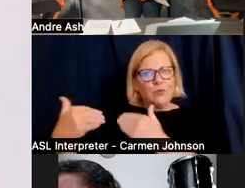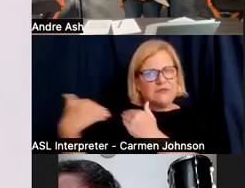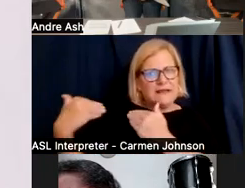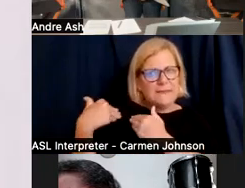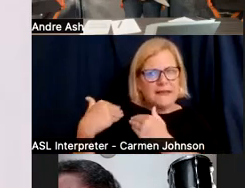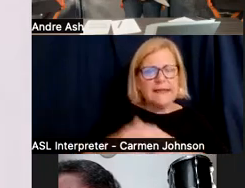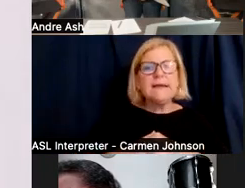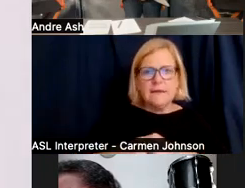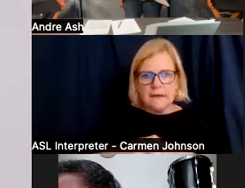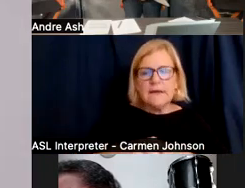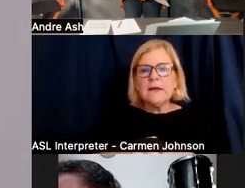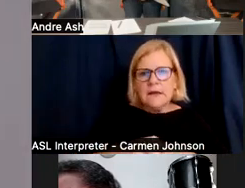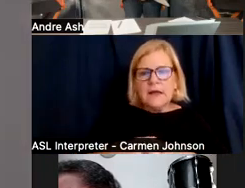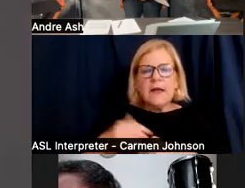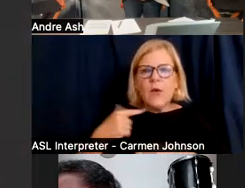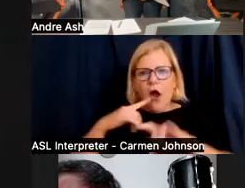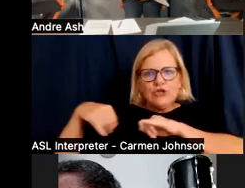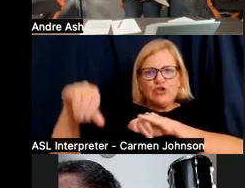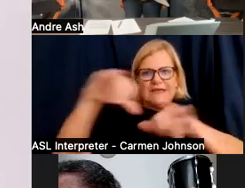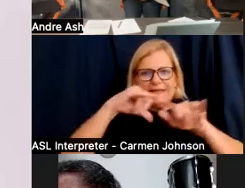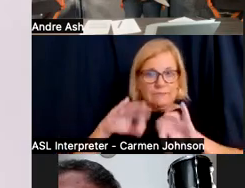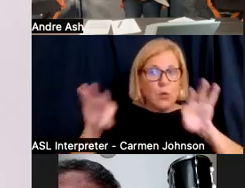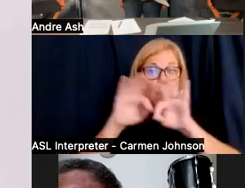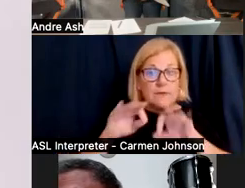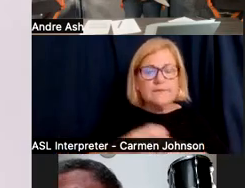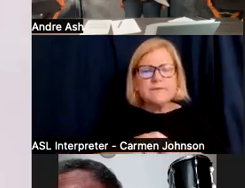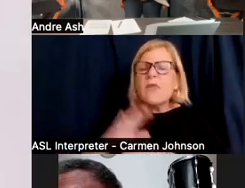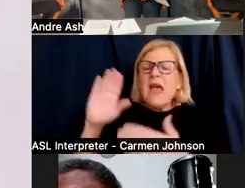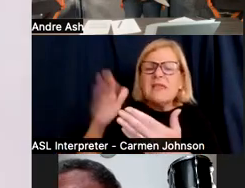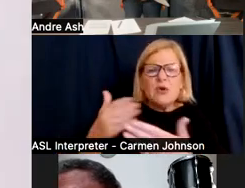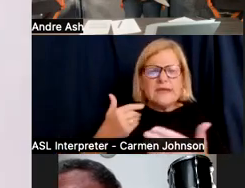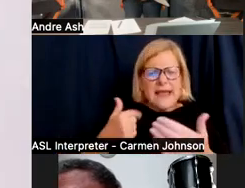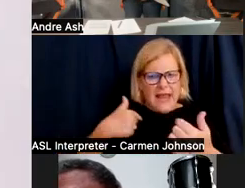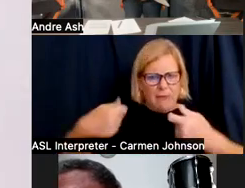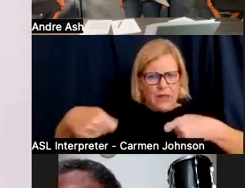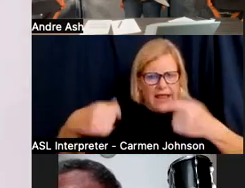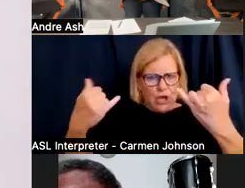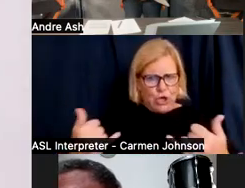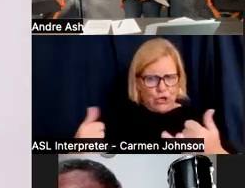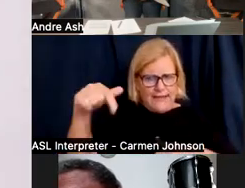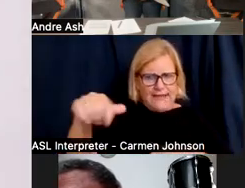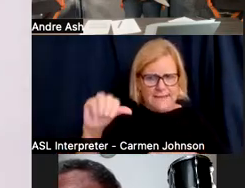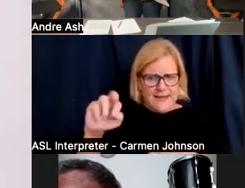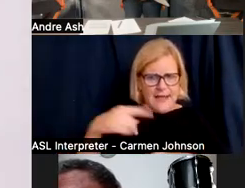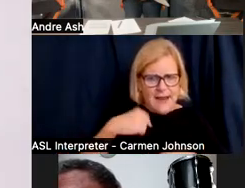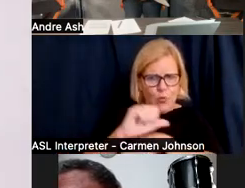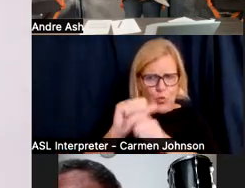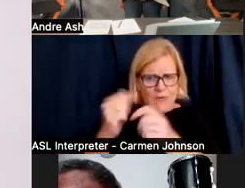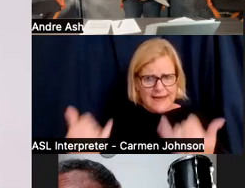responsibility, and they're all just as important. And the music that I'm playing currently in this band that I'm working with